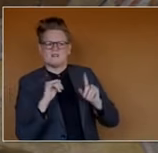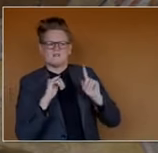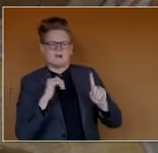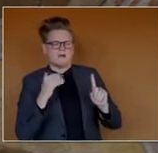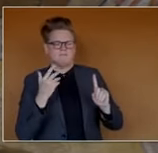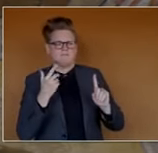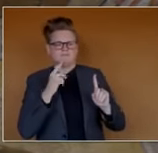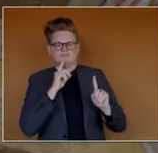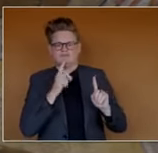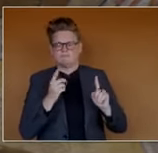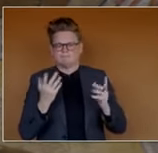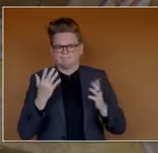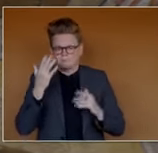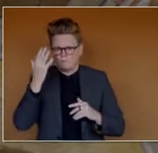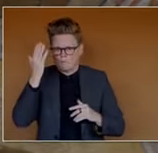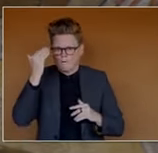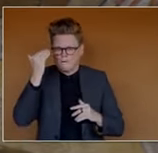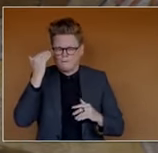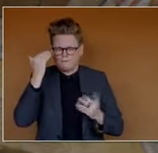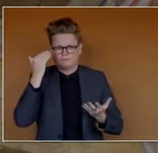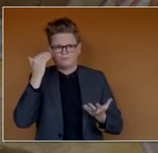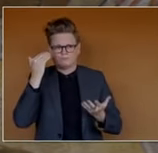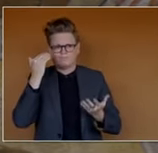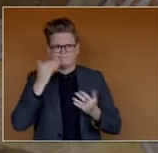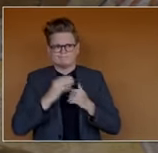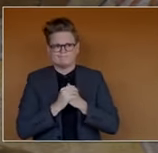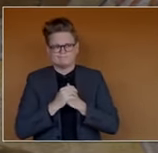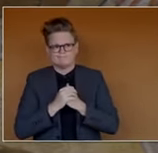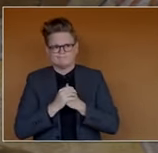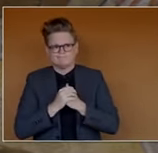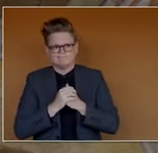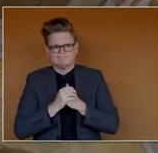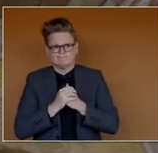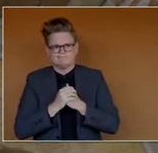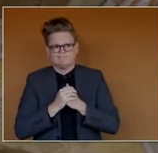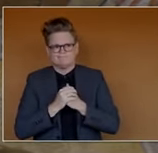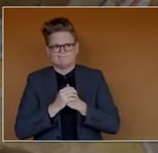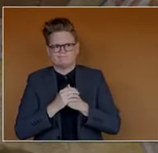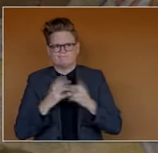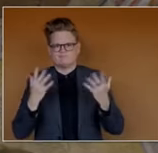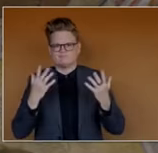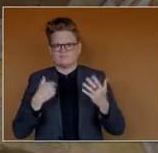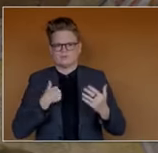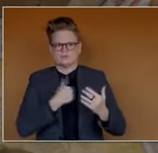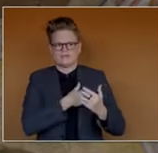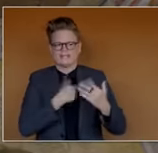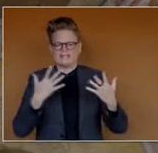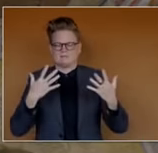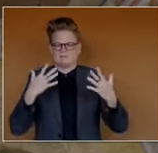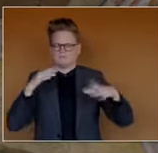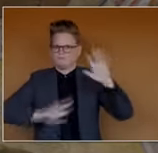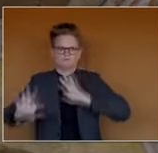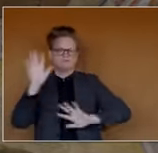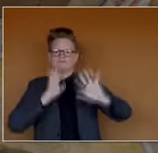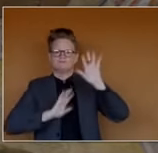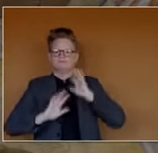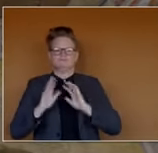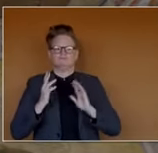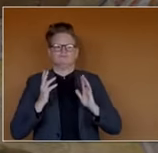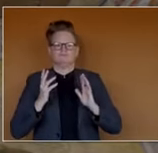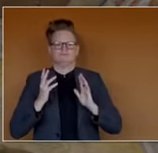are defeating and we are successfully applying